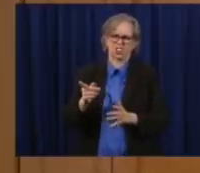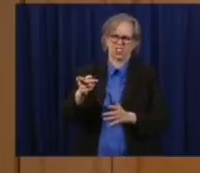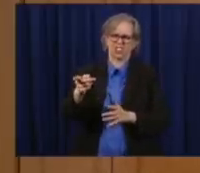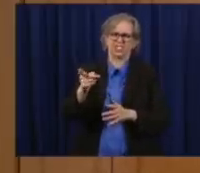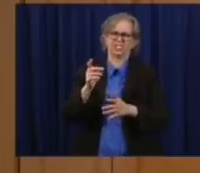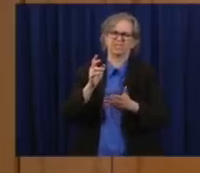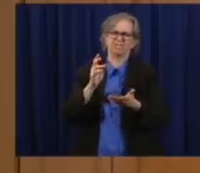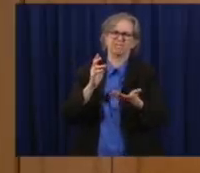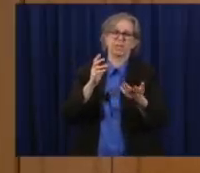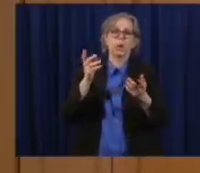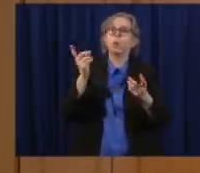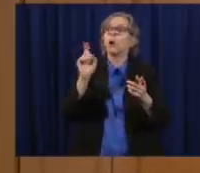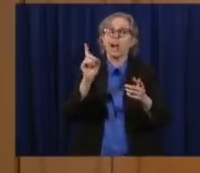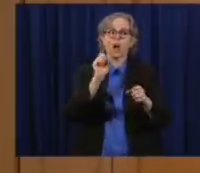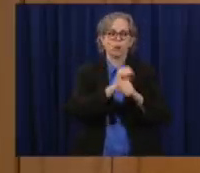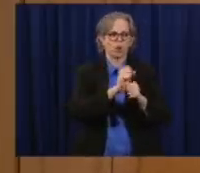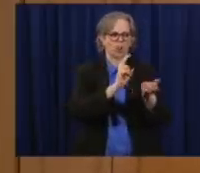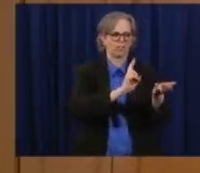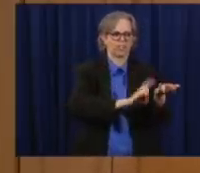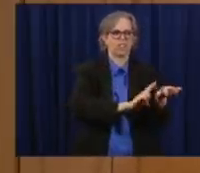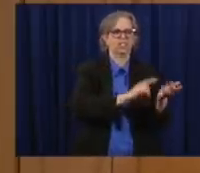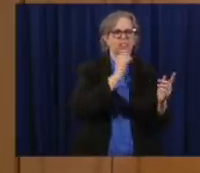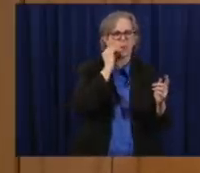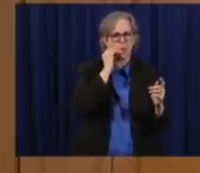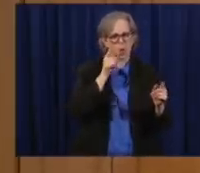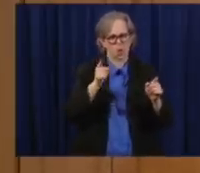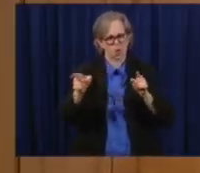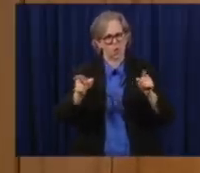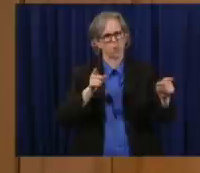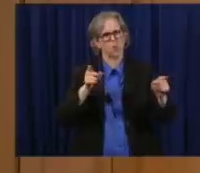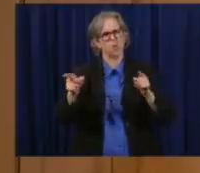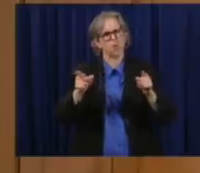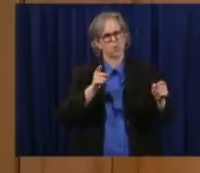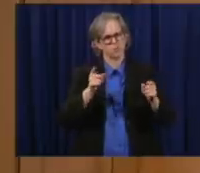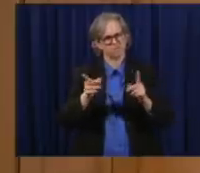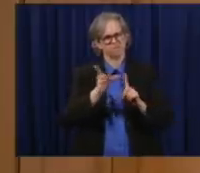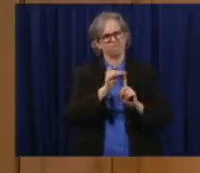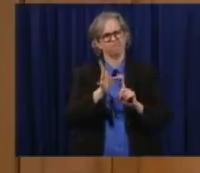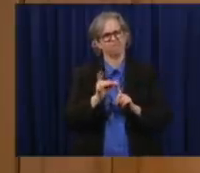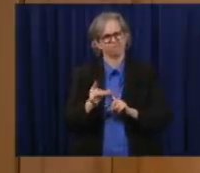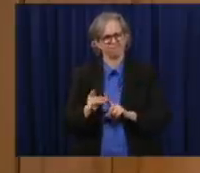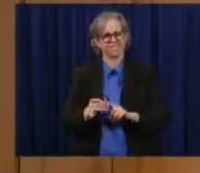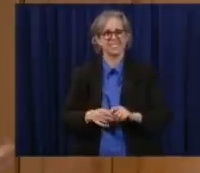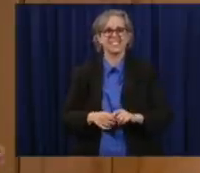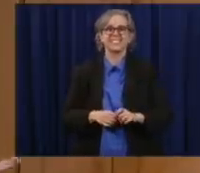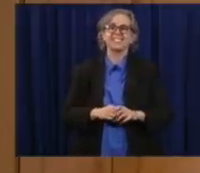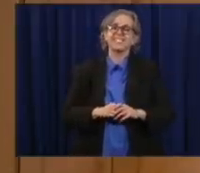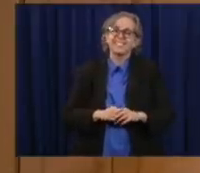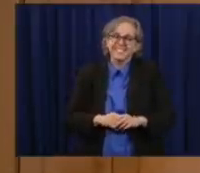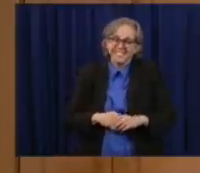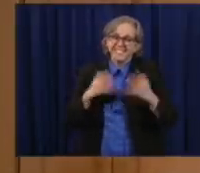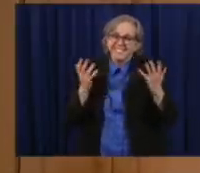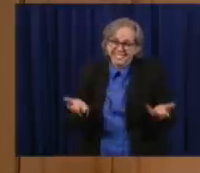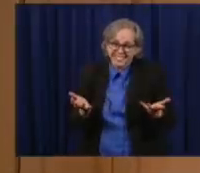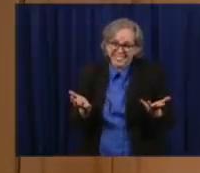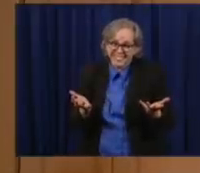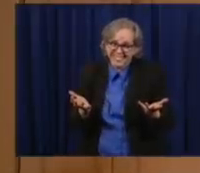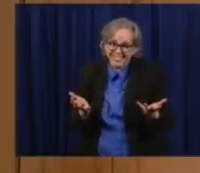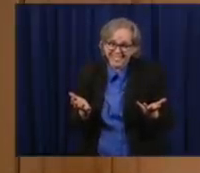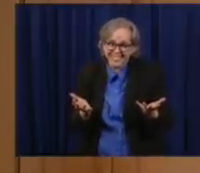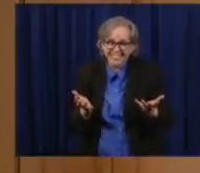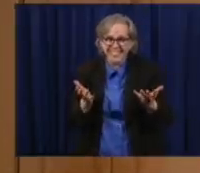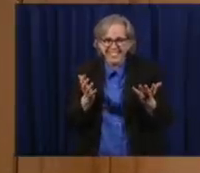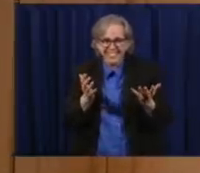homes. So I just need to, good thing always I get a few. I noticed that